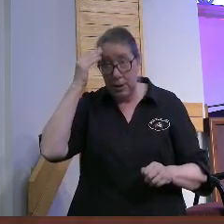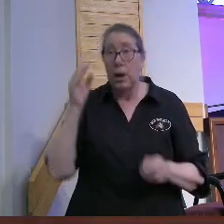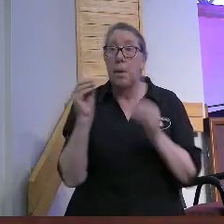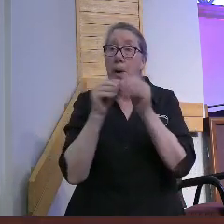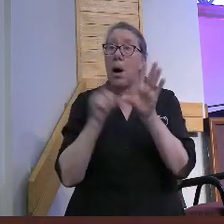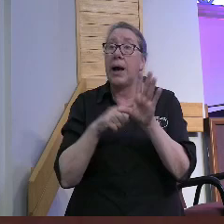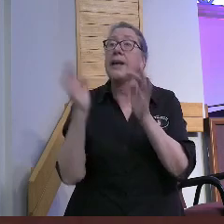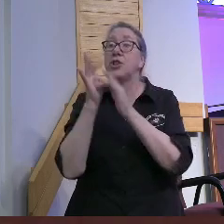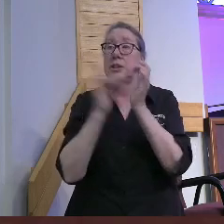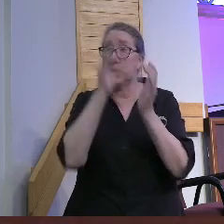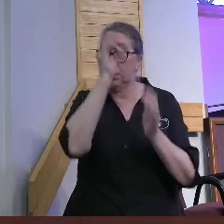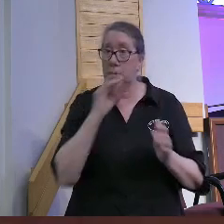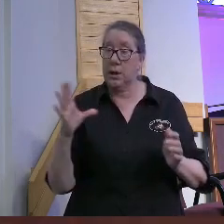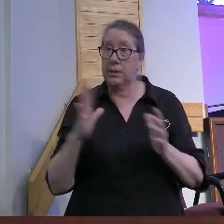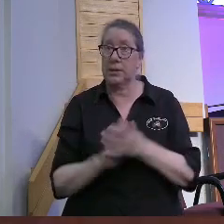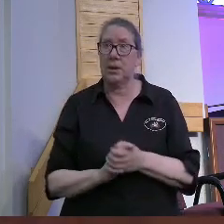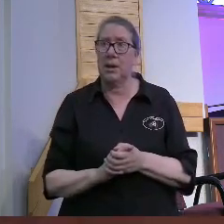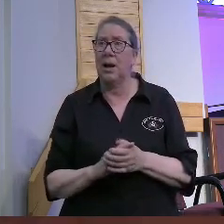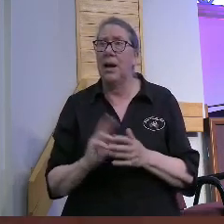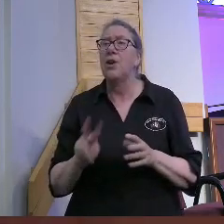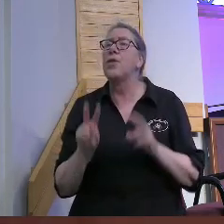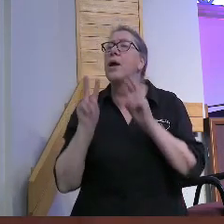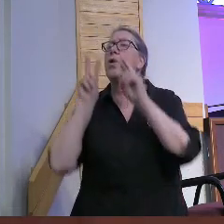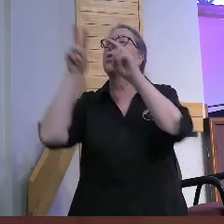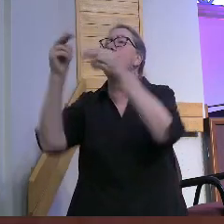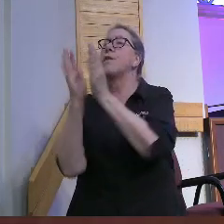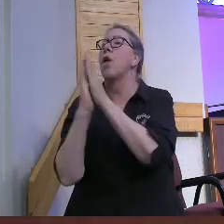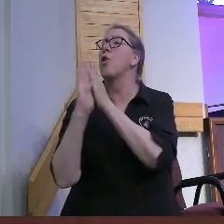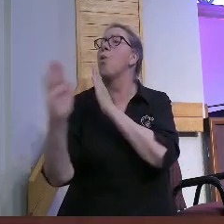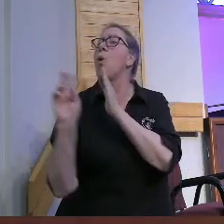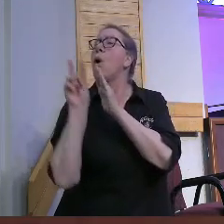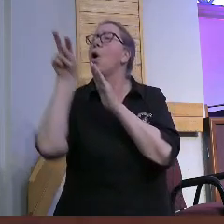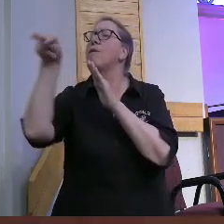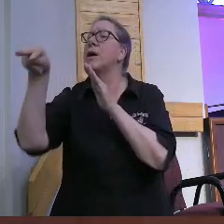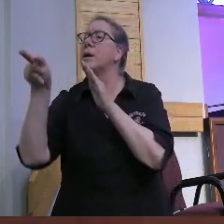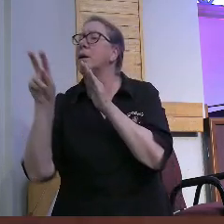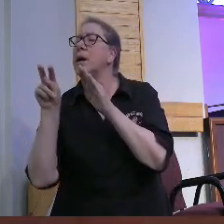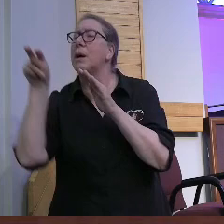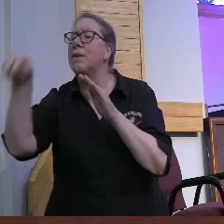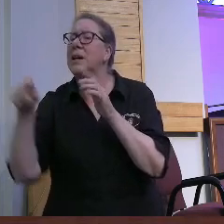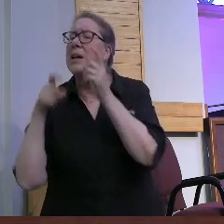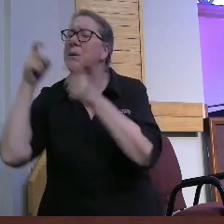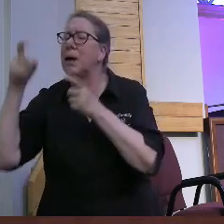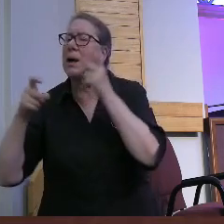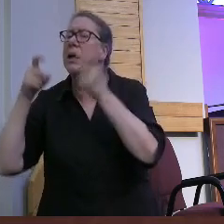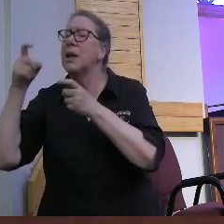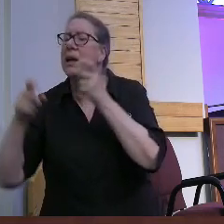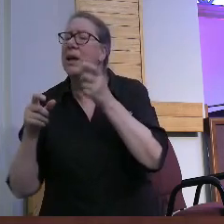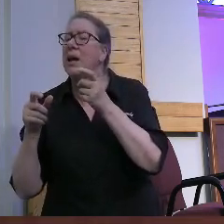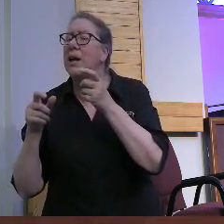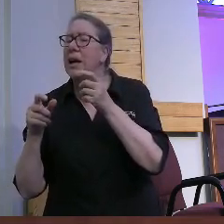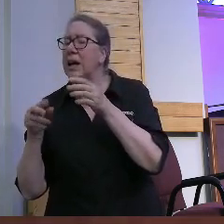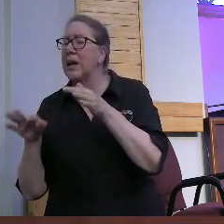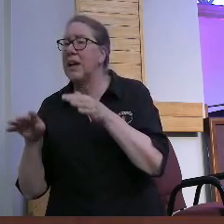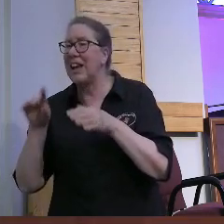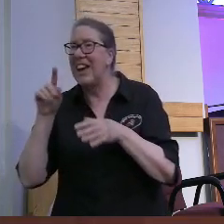wall. All the reasons that he could have been worried. He dismissed all of them. He dismissed all the reasons to be worried and to be anxious. And he was